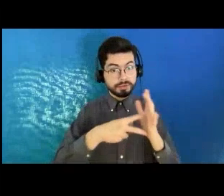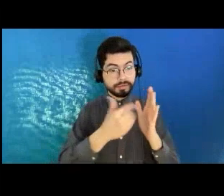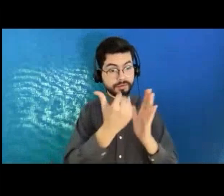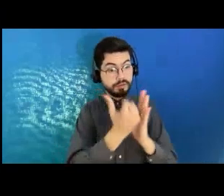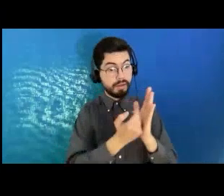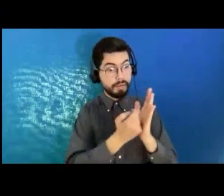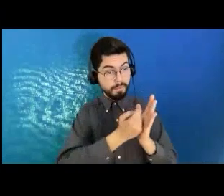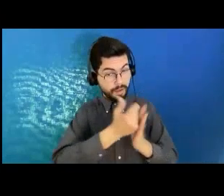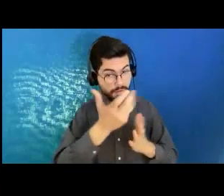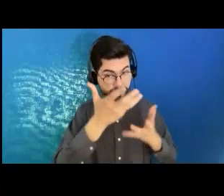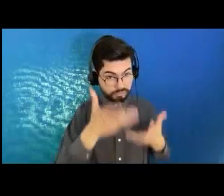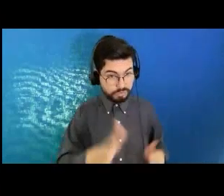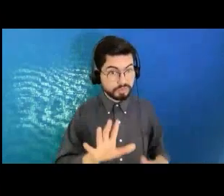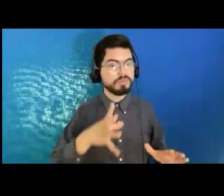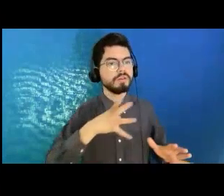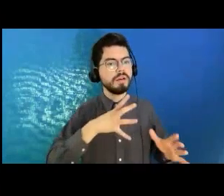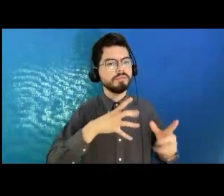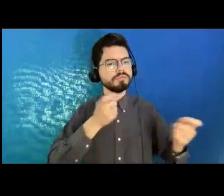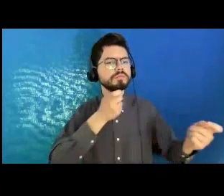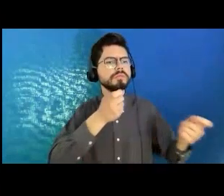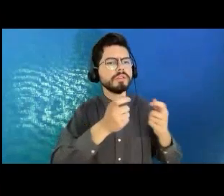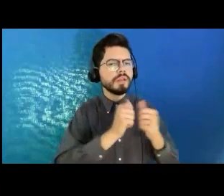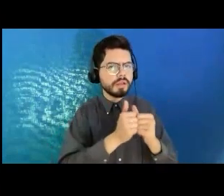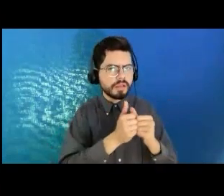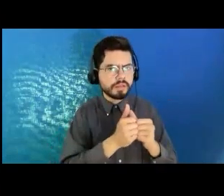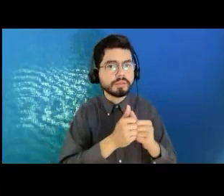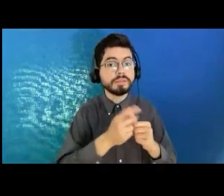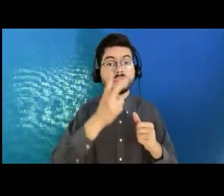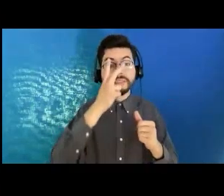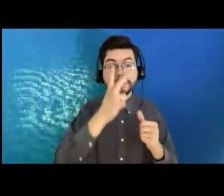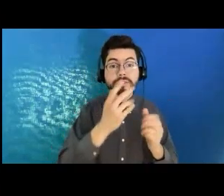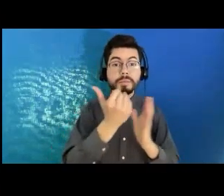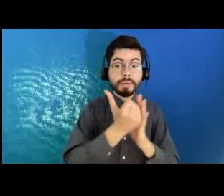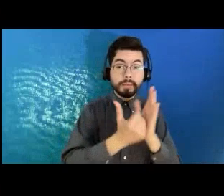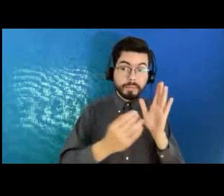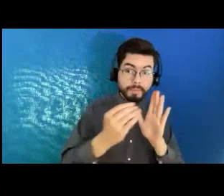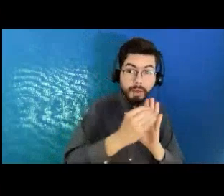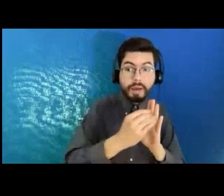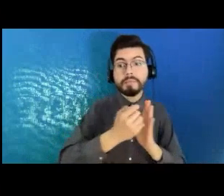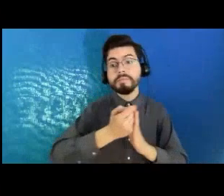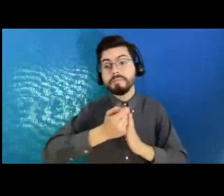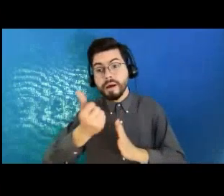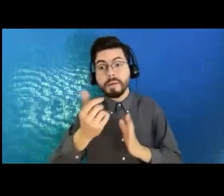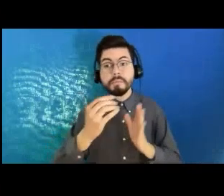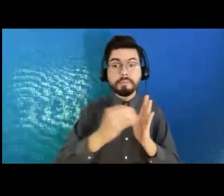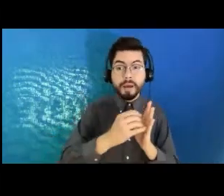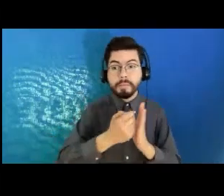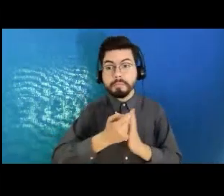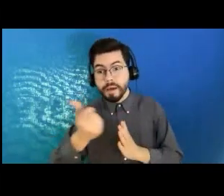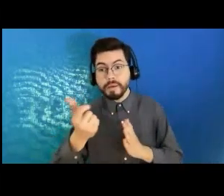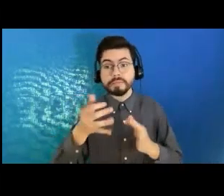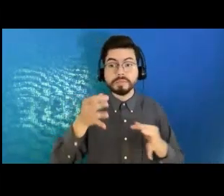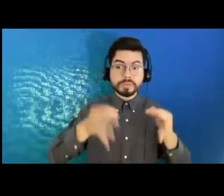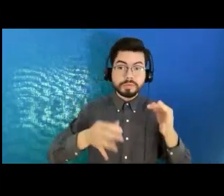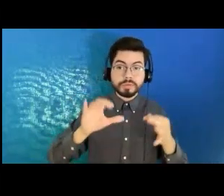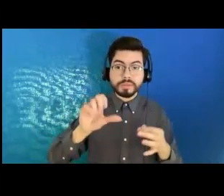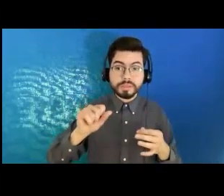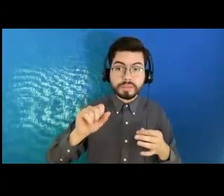see it was delisted, relisted court case, delisted, relisted,